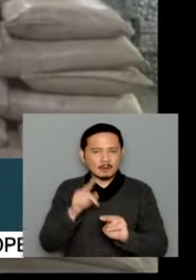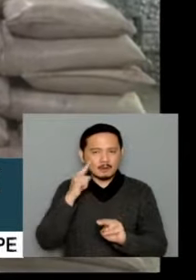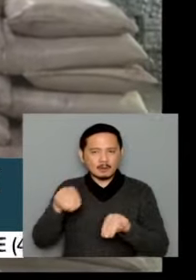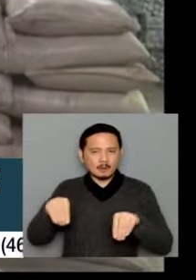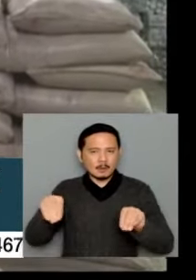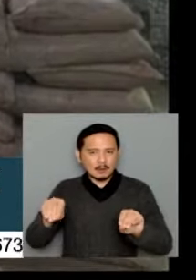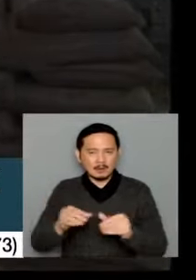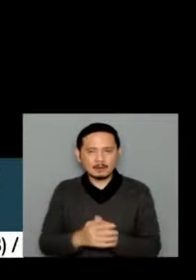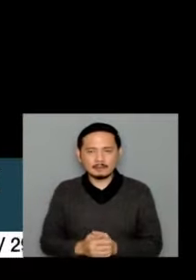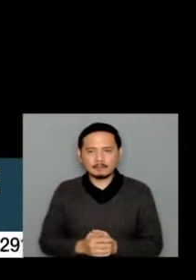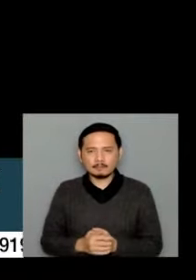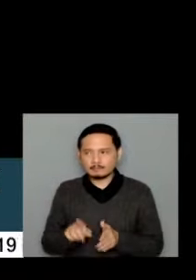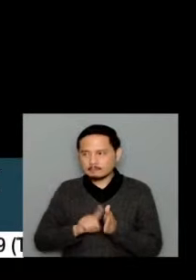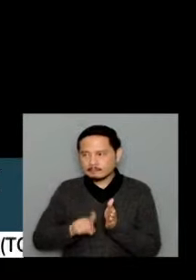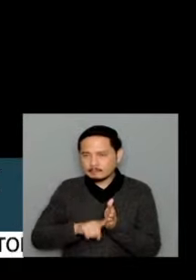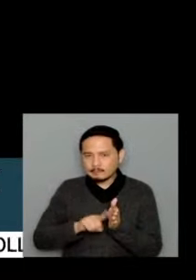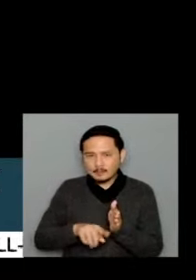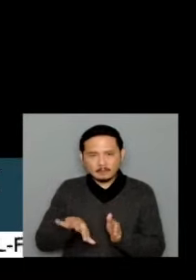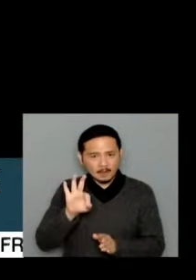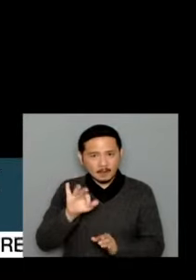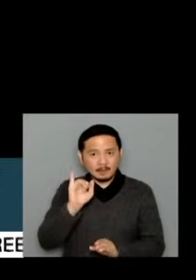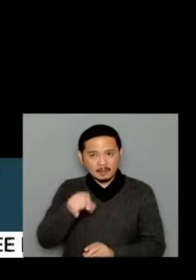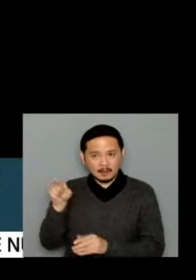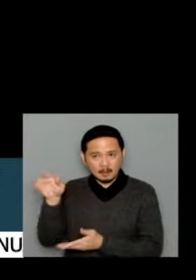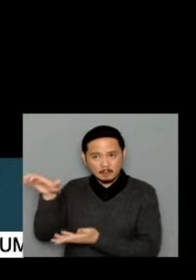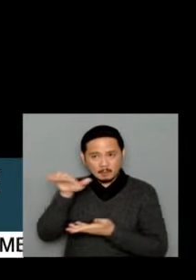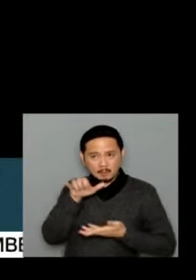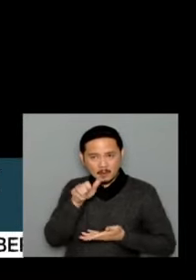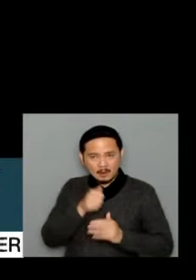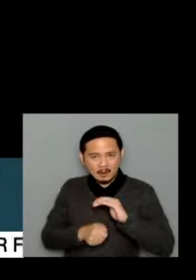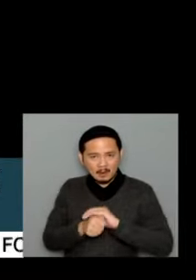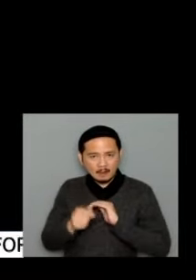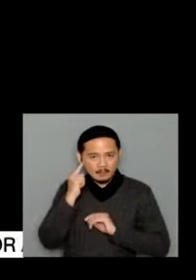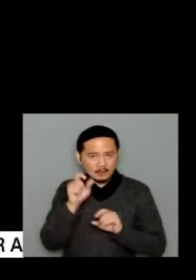investigating if the seized sugar was smuggled into the country.